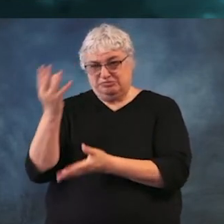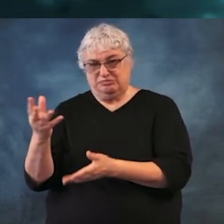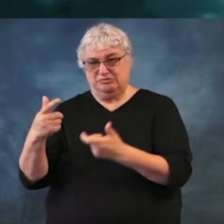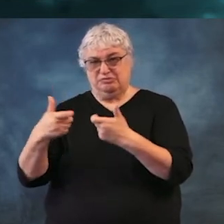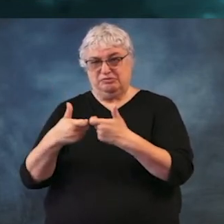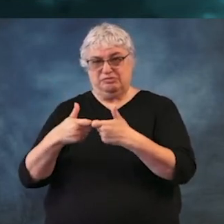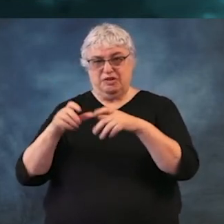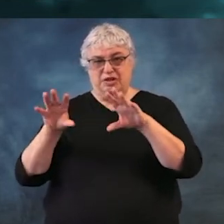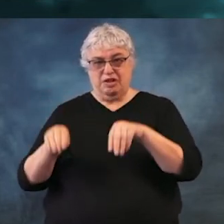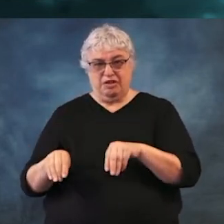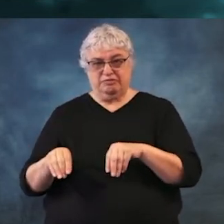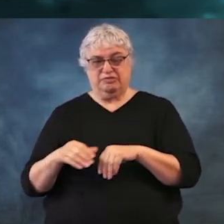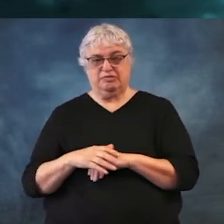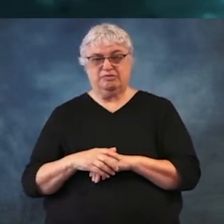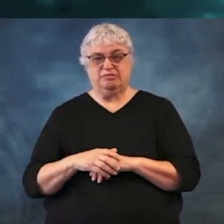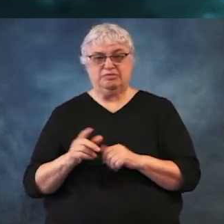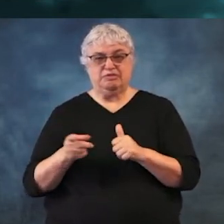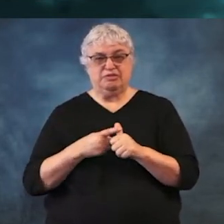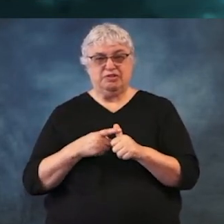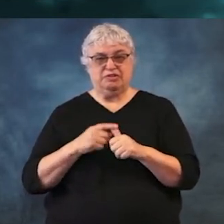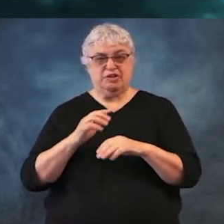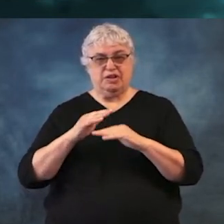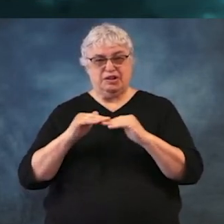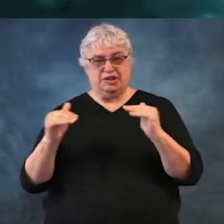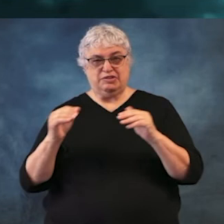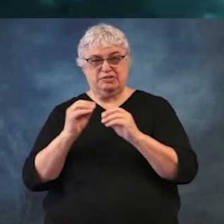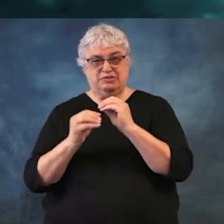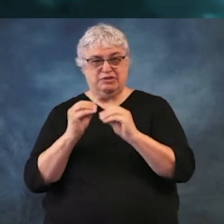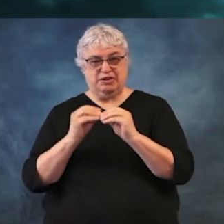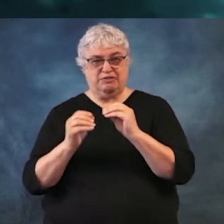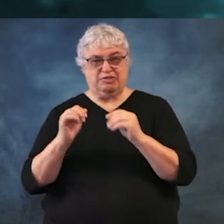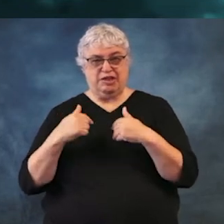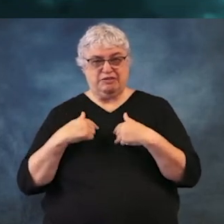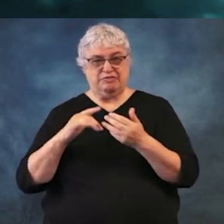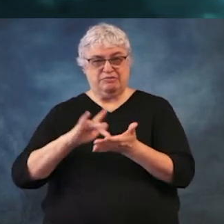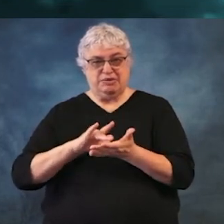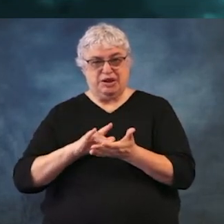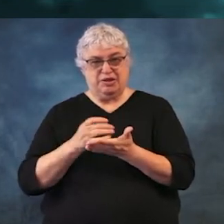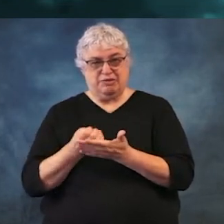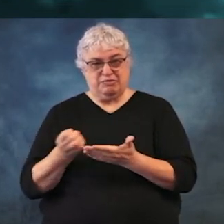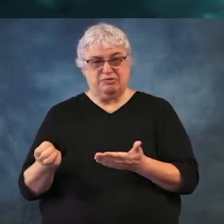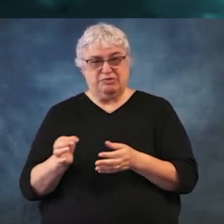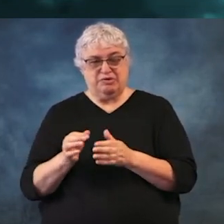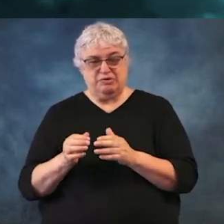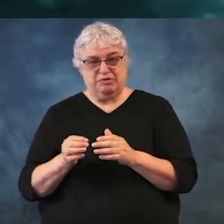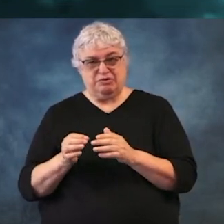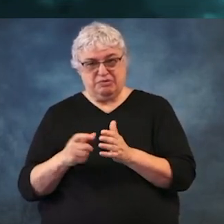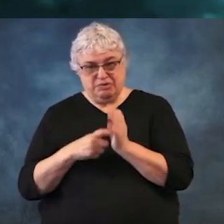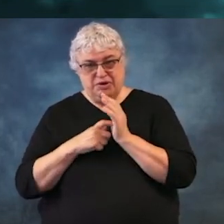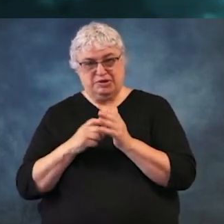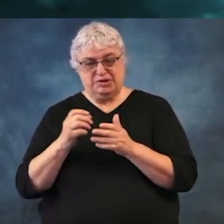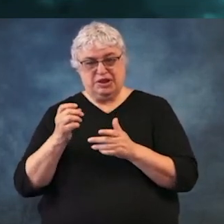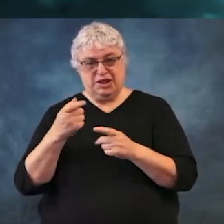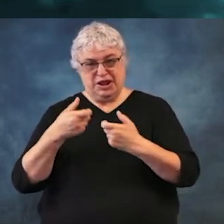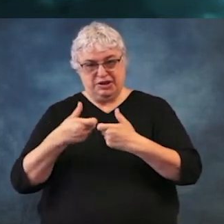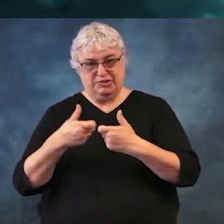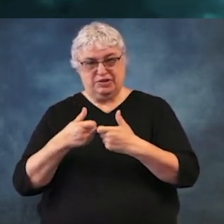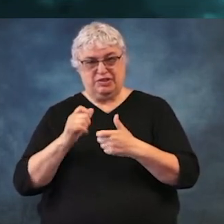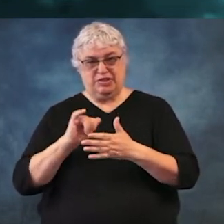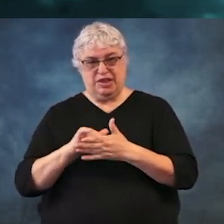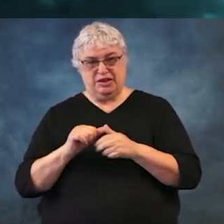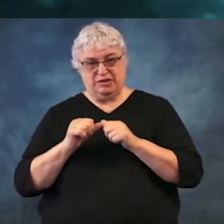electric's going to be out, or to be first on the list to get repaired if they have medical equipment that requires electricity that's life